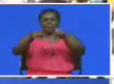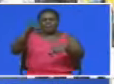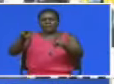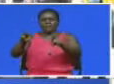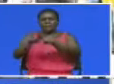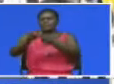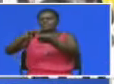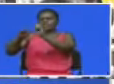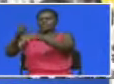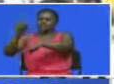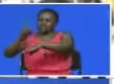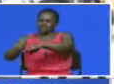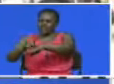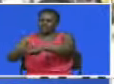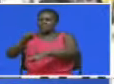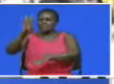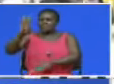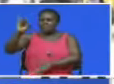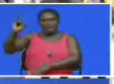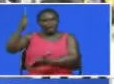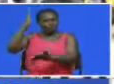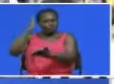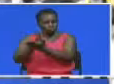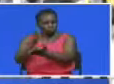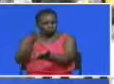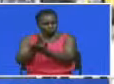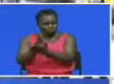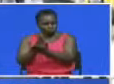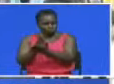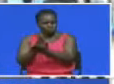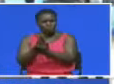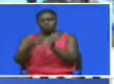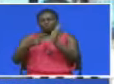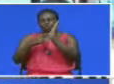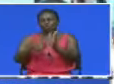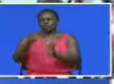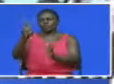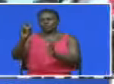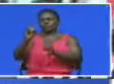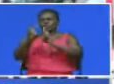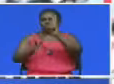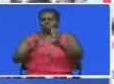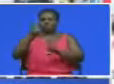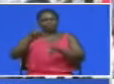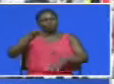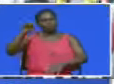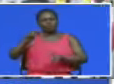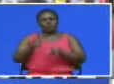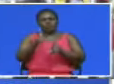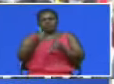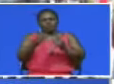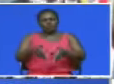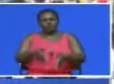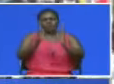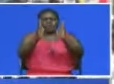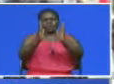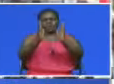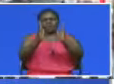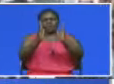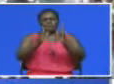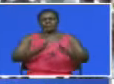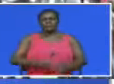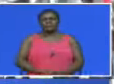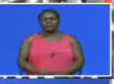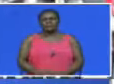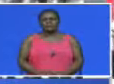changing times, and the BBI certainly will radically recalibrate the 2022 politics, whichever way the referendum goes. Murimi